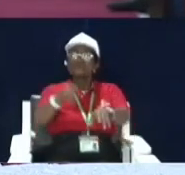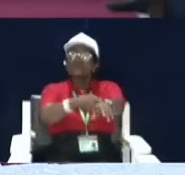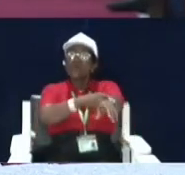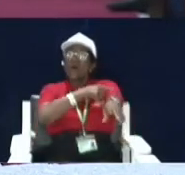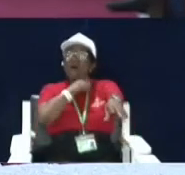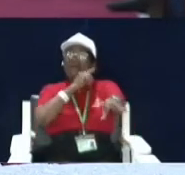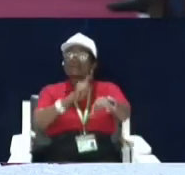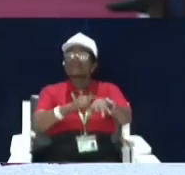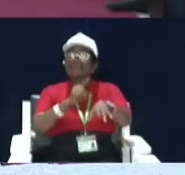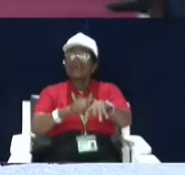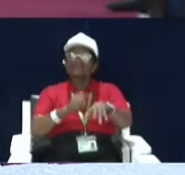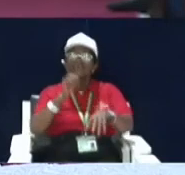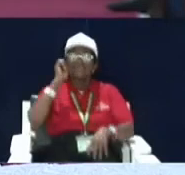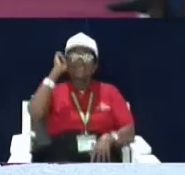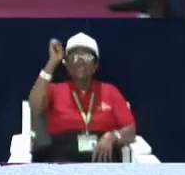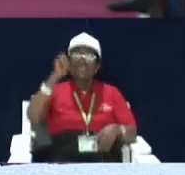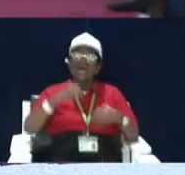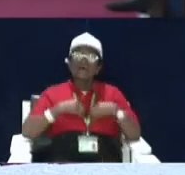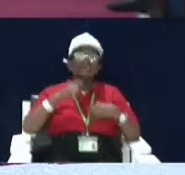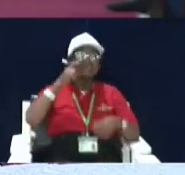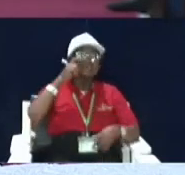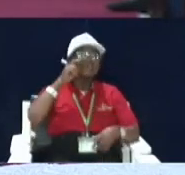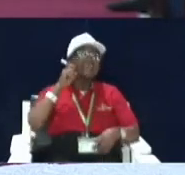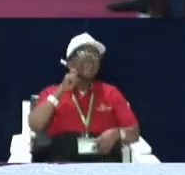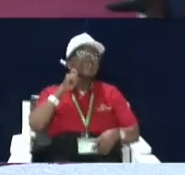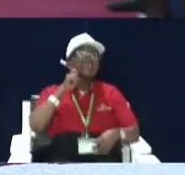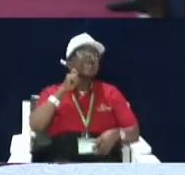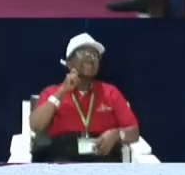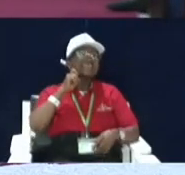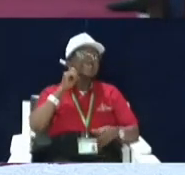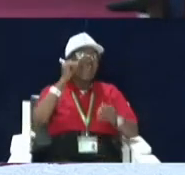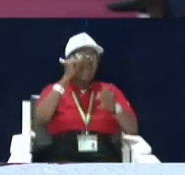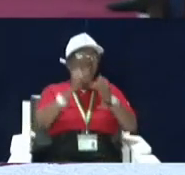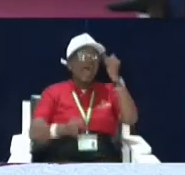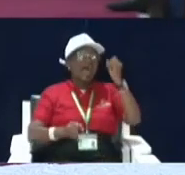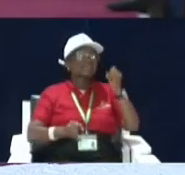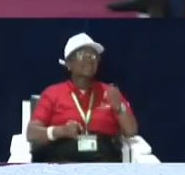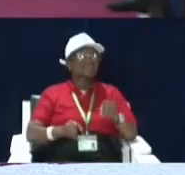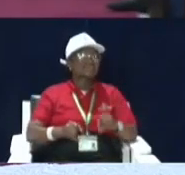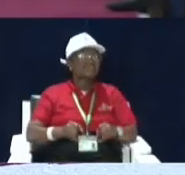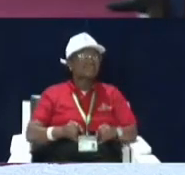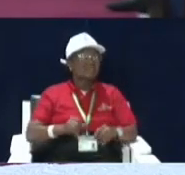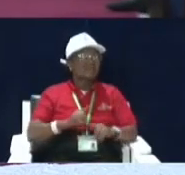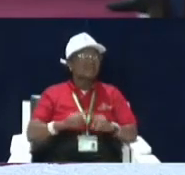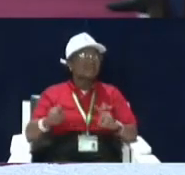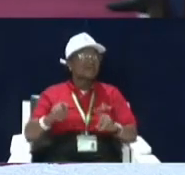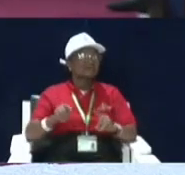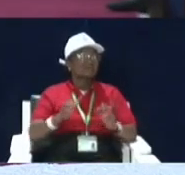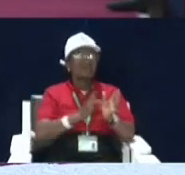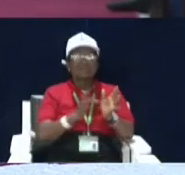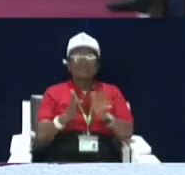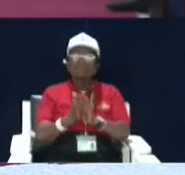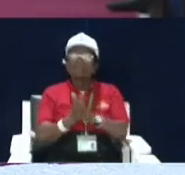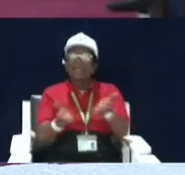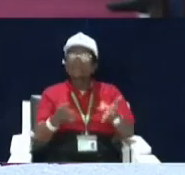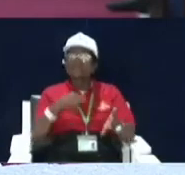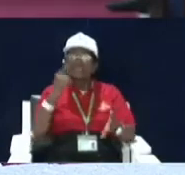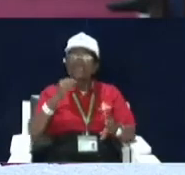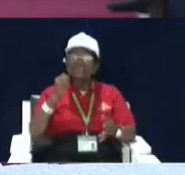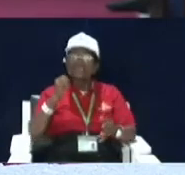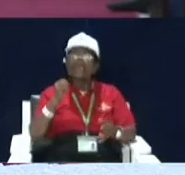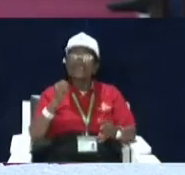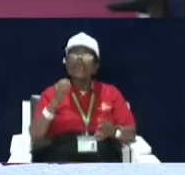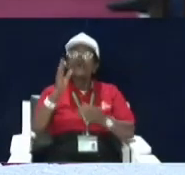He had sex last. But the Bible says God quickened his dead